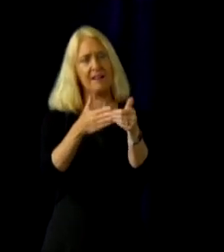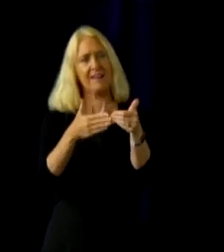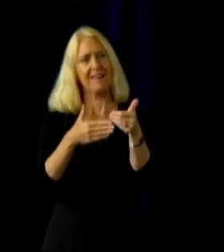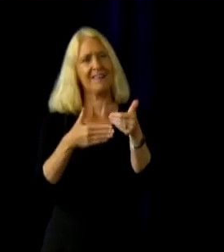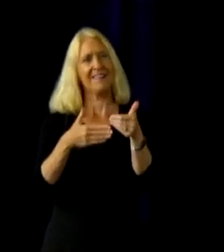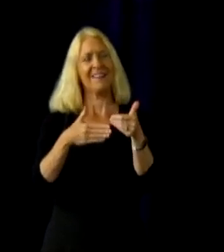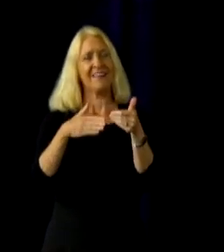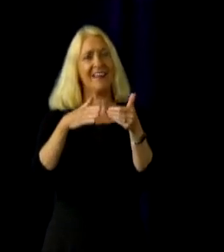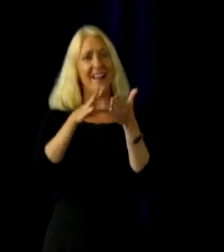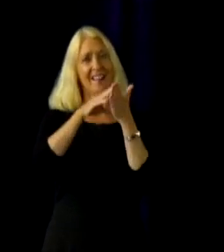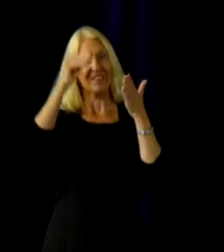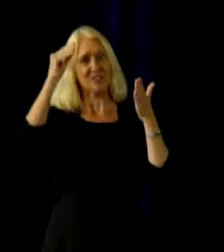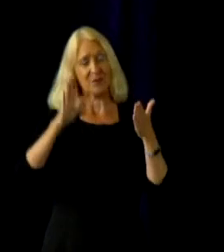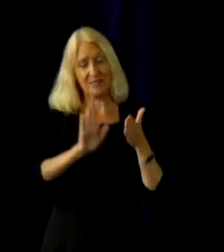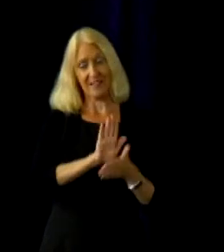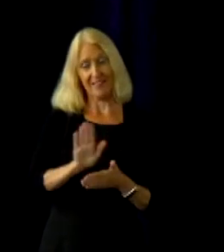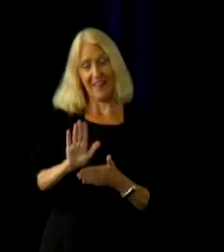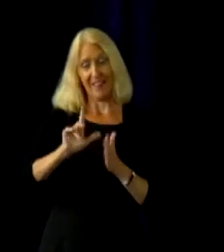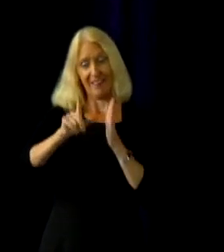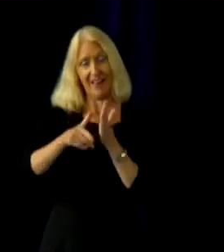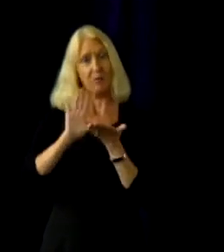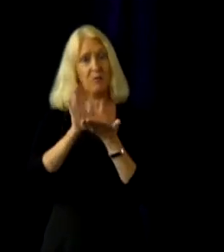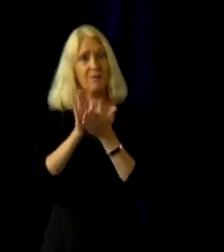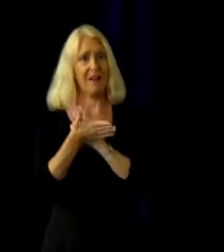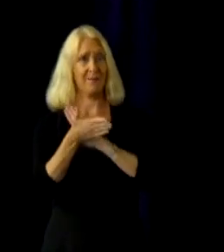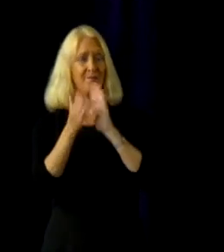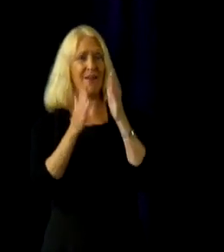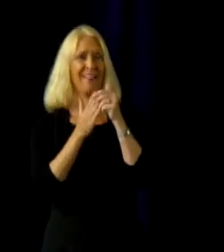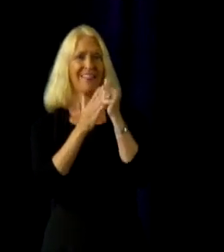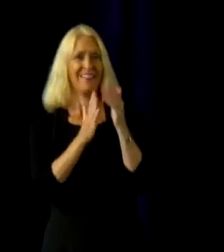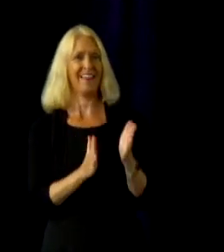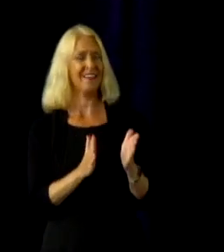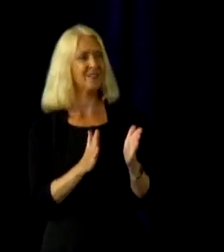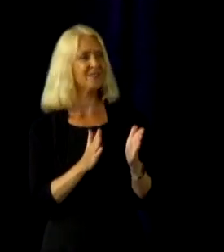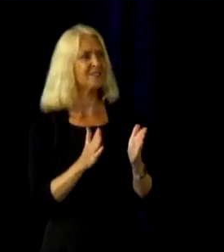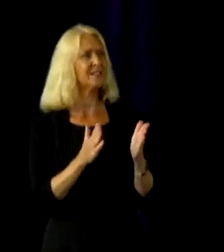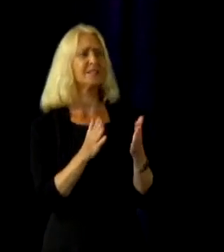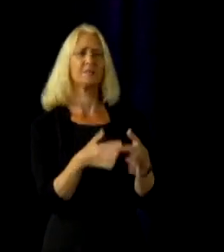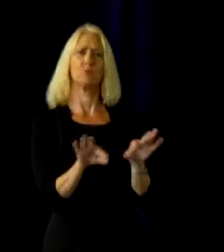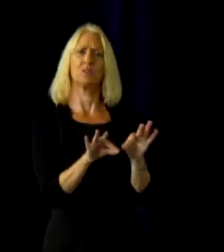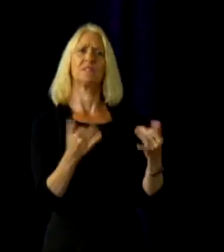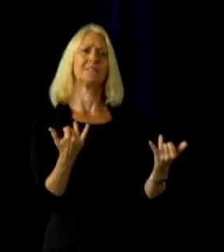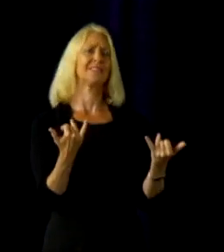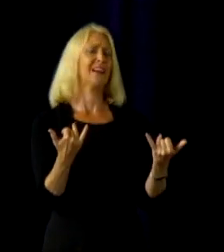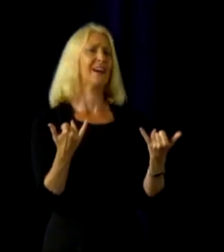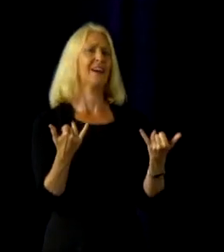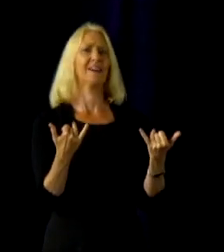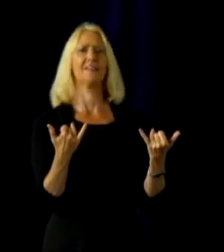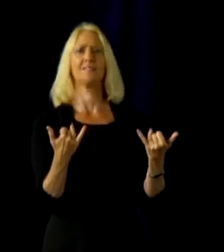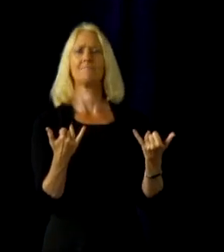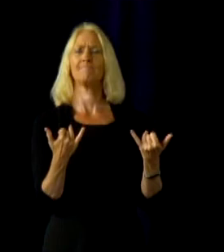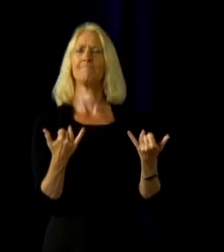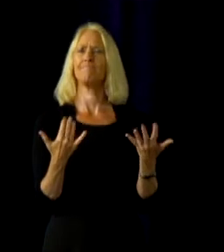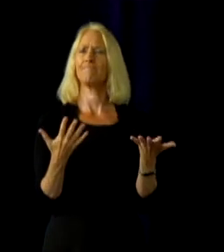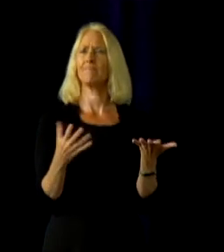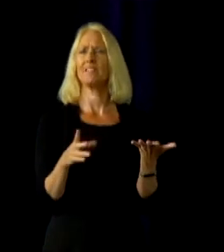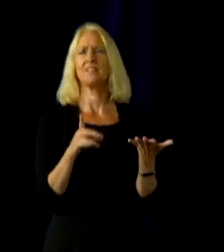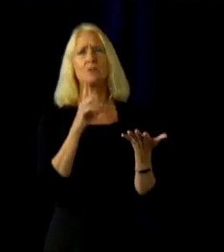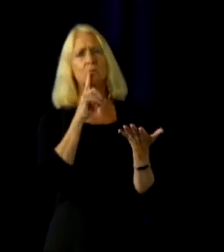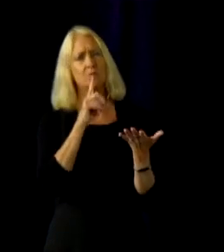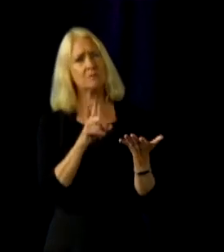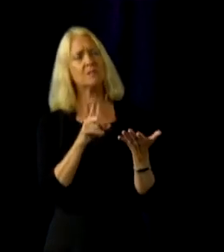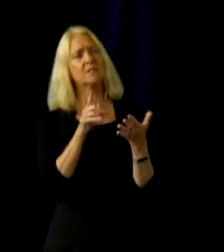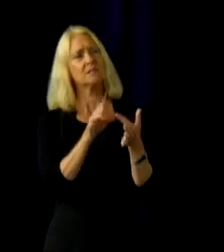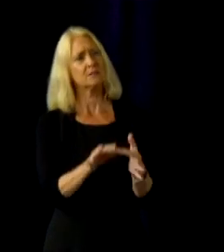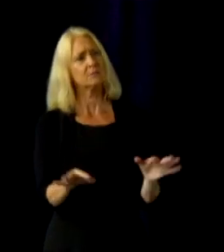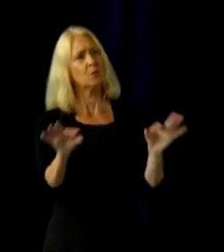generation of leaders. It's so important. We're living in a time now that education, we all know, is very, very important